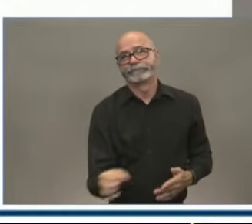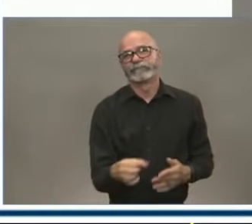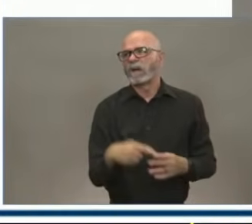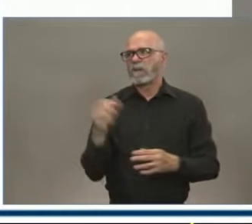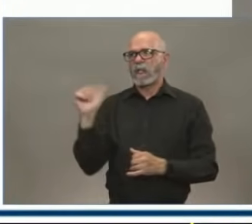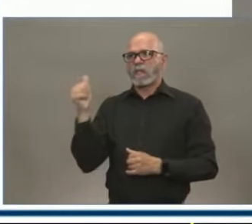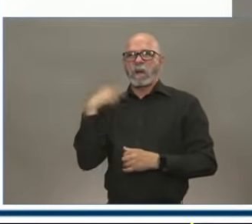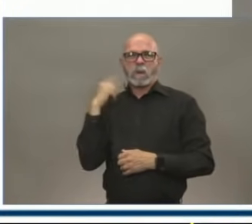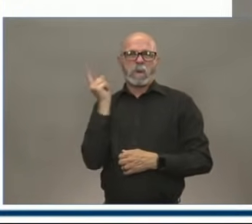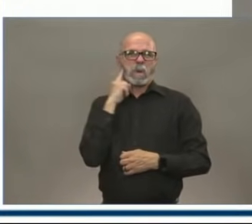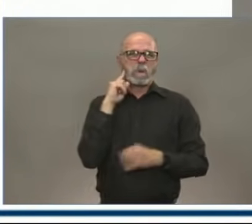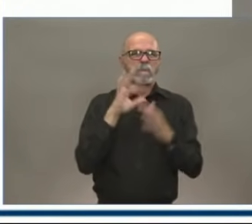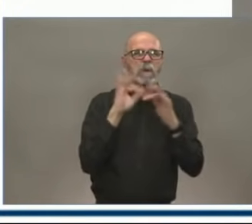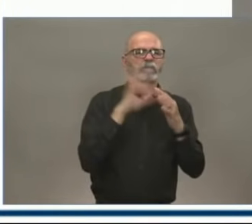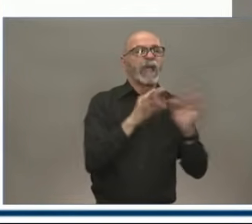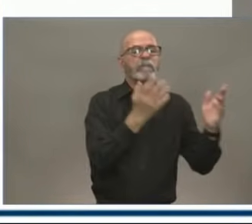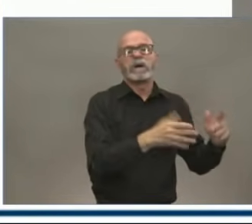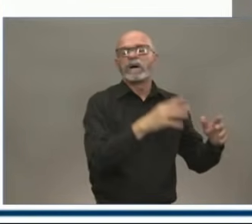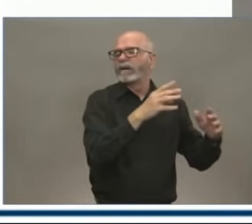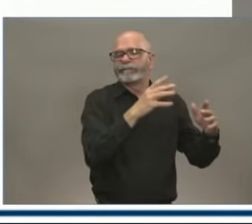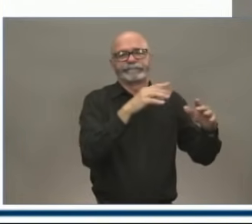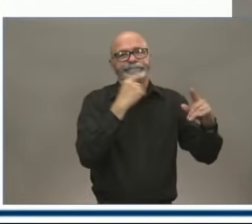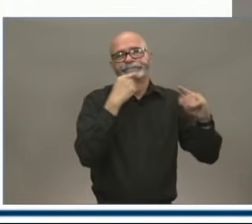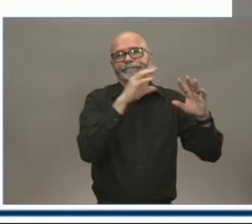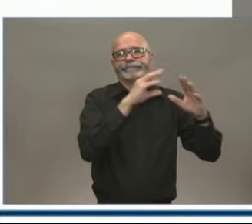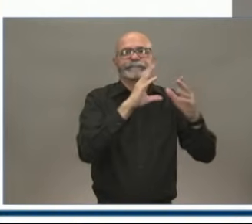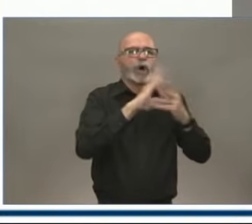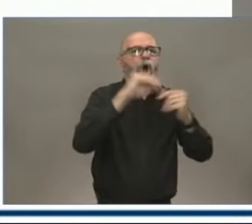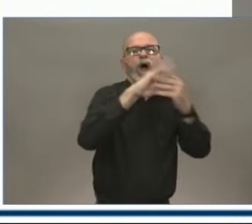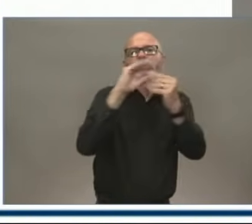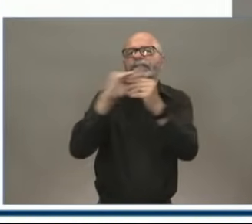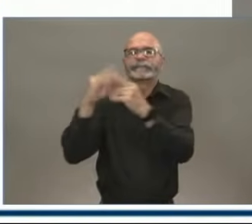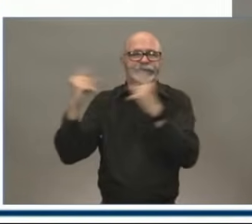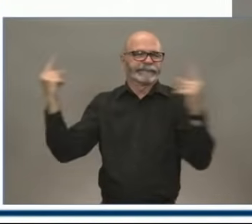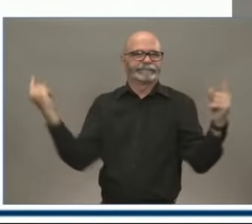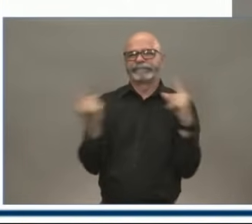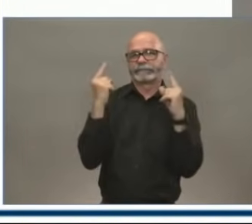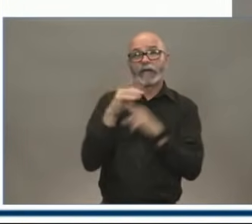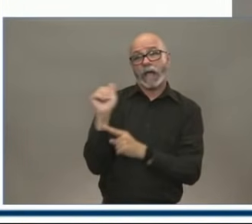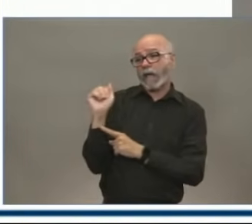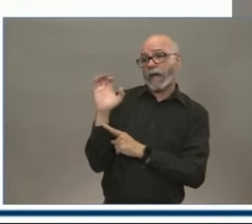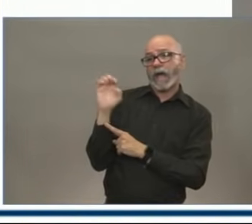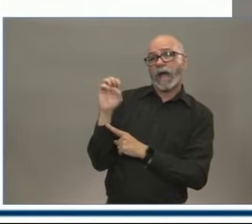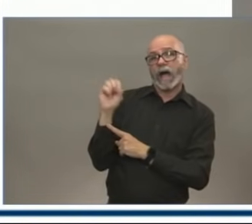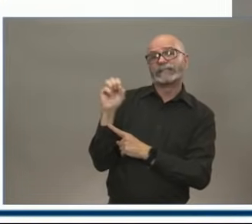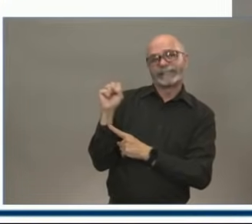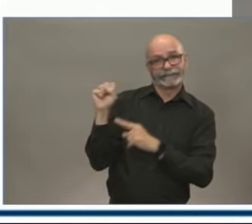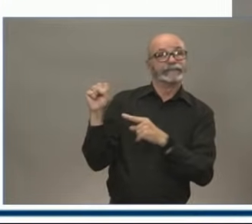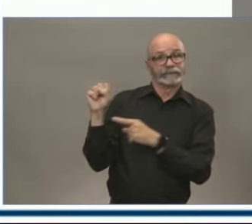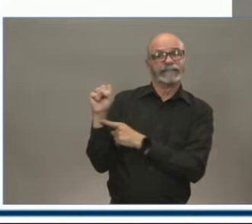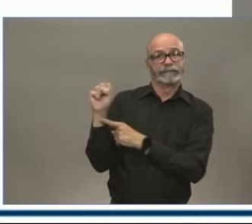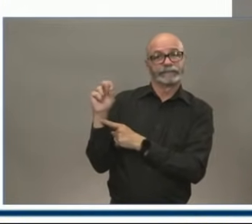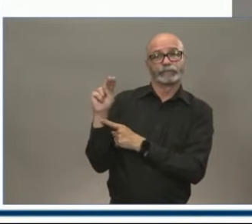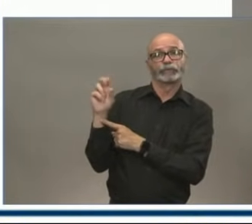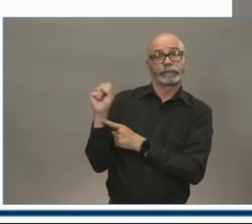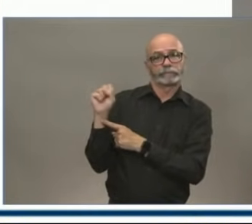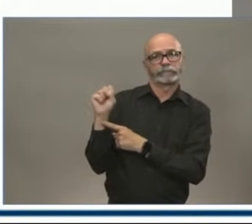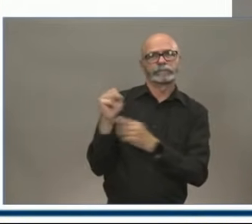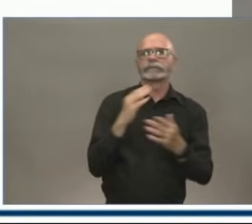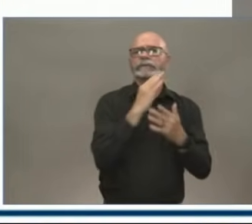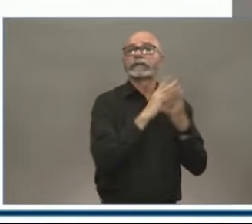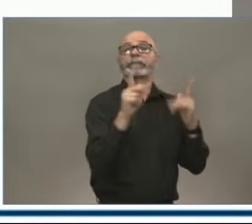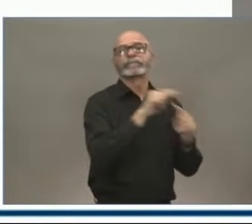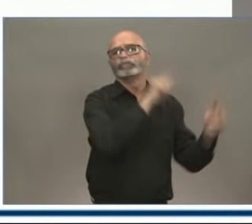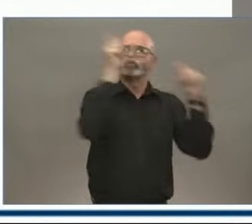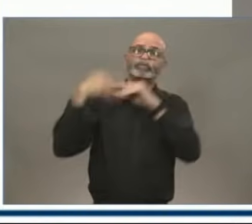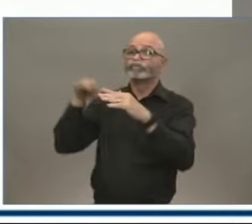places about visitors, and this is certainly at the Access Center is one of the places, that people are coming in not wearing masks.